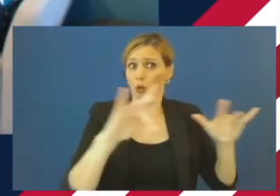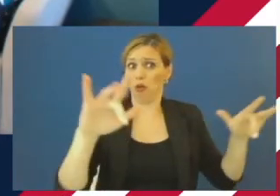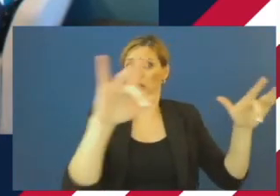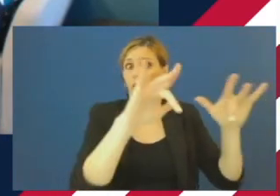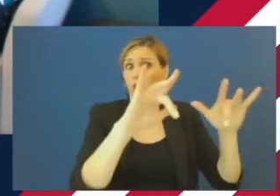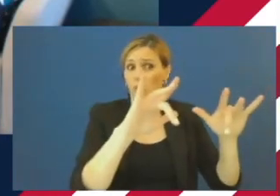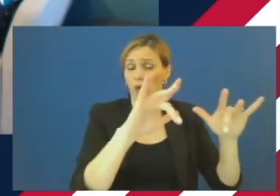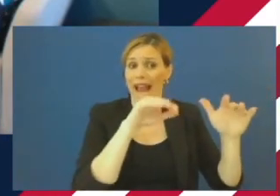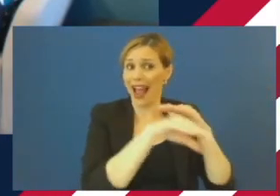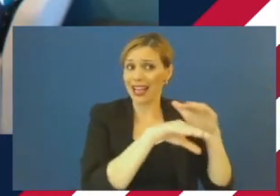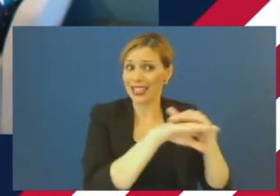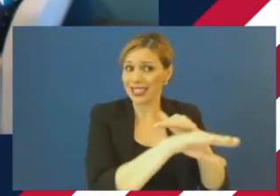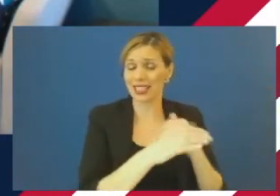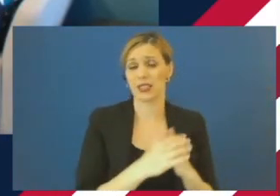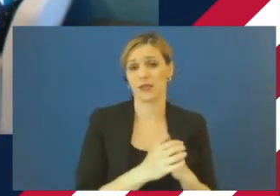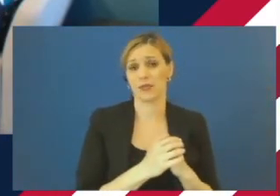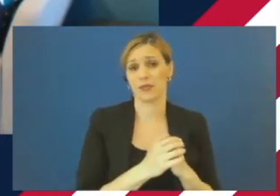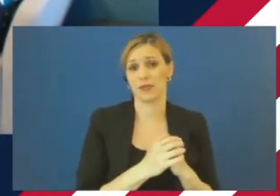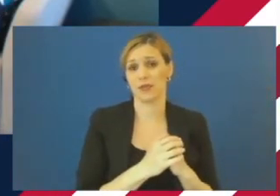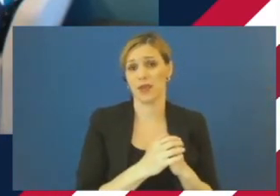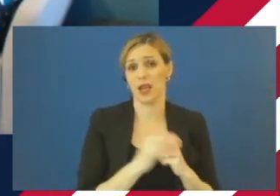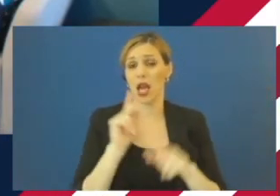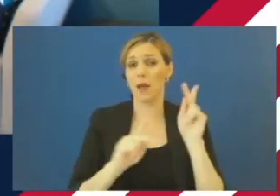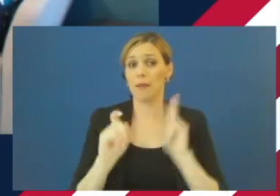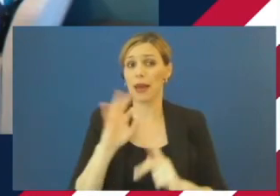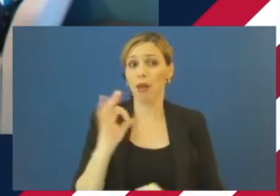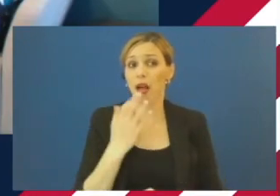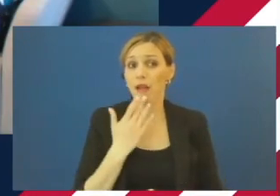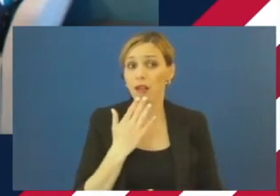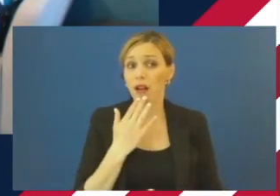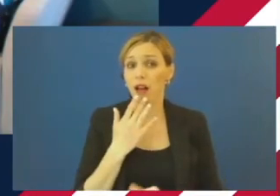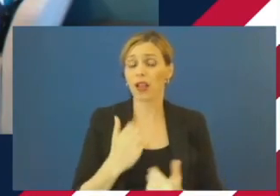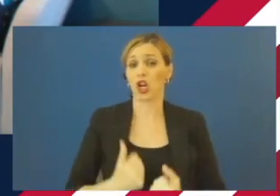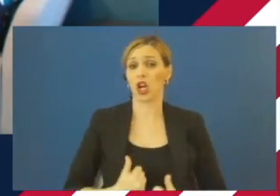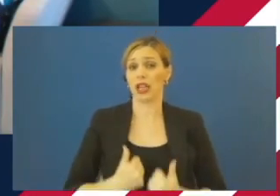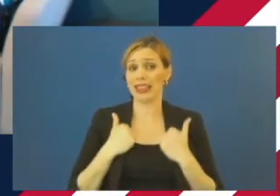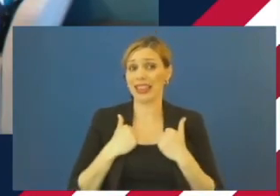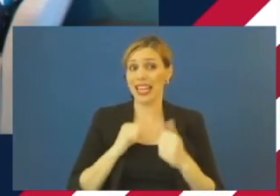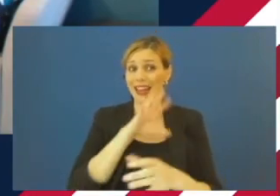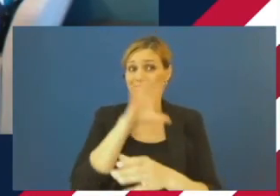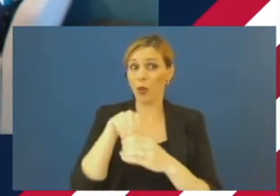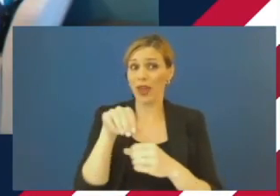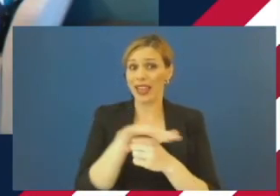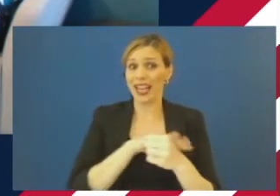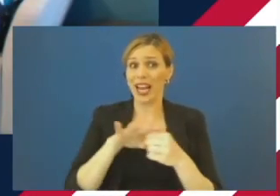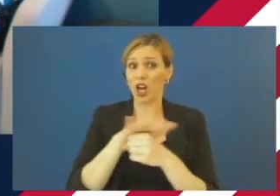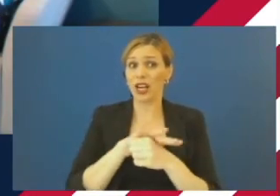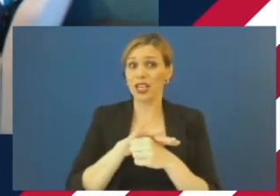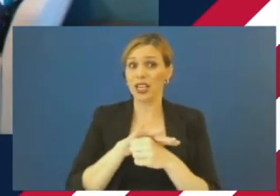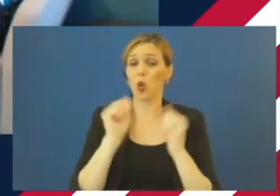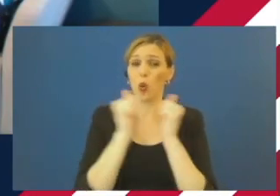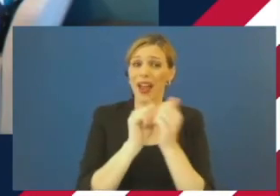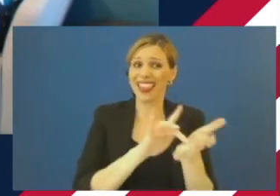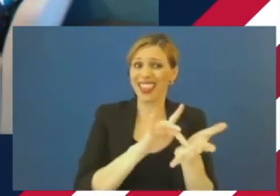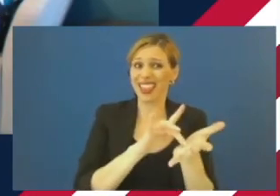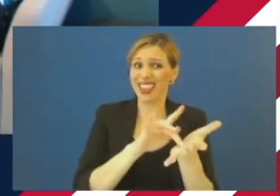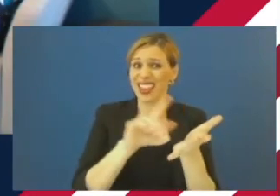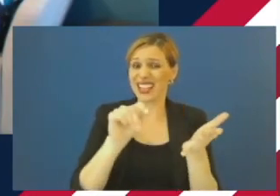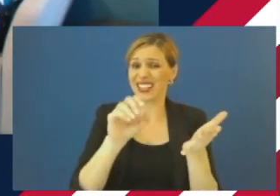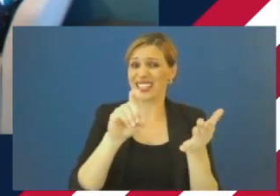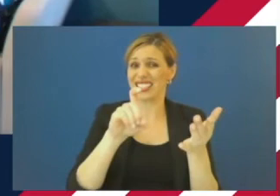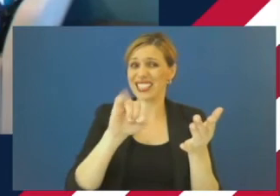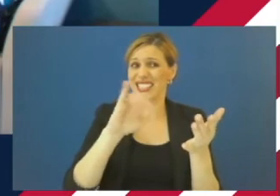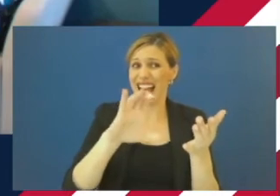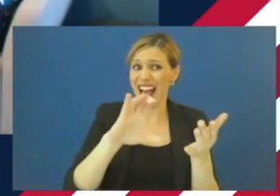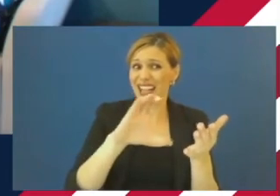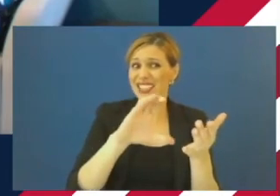disproportionately live in areas with toxic and hazardous features and components.